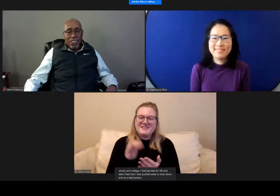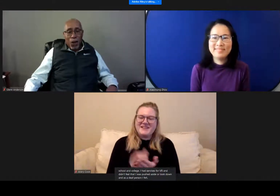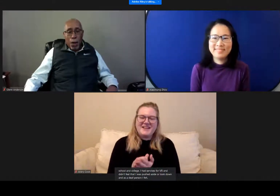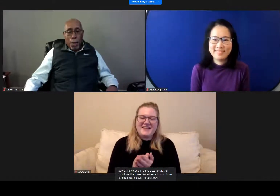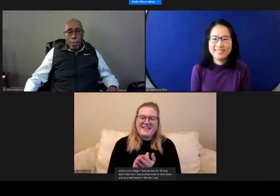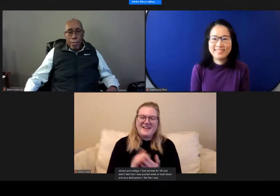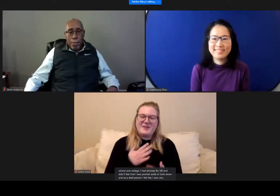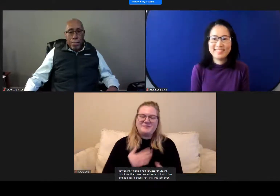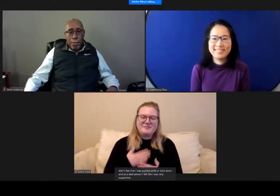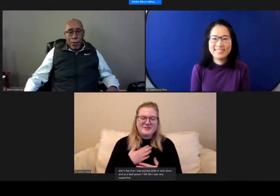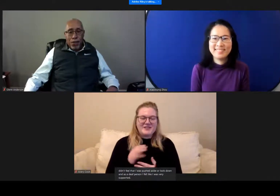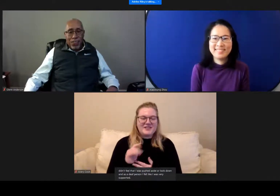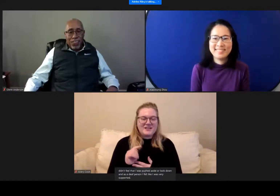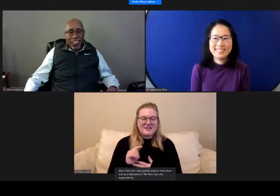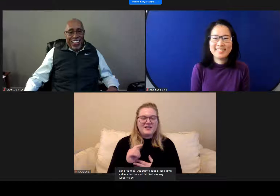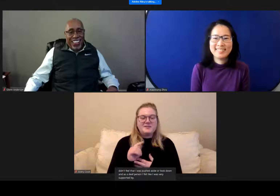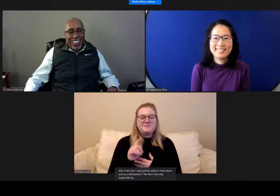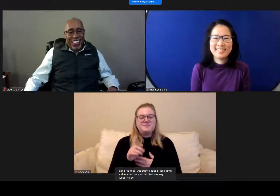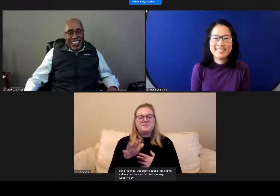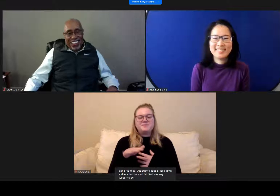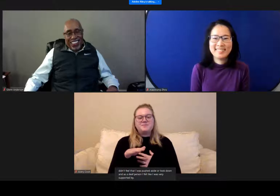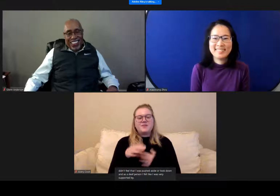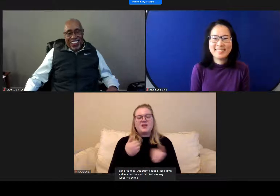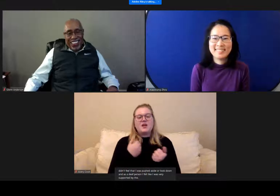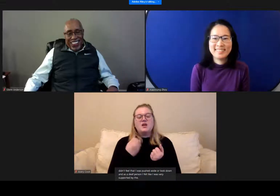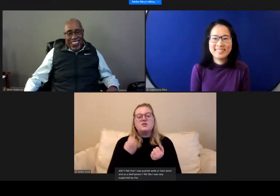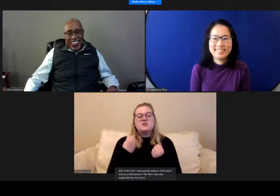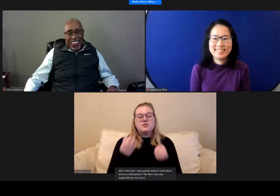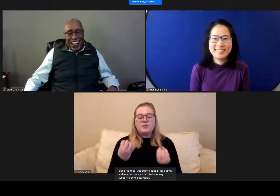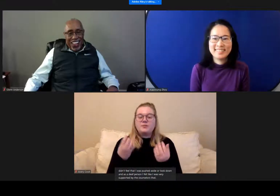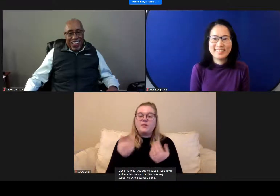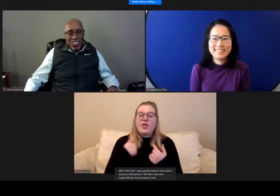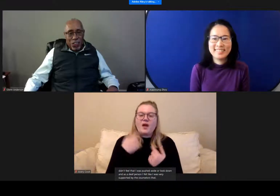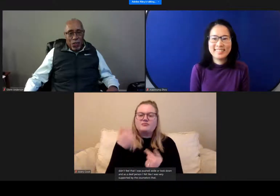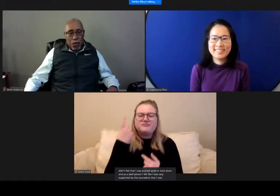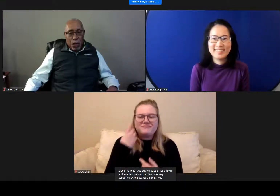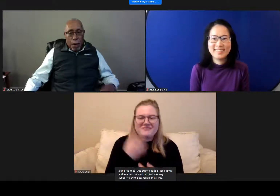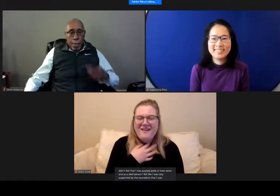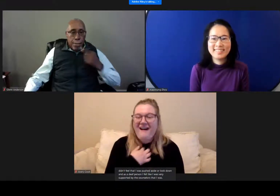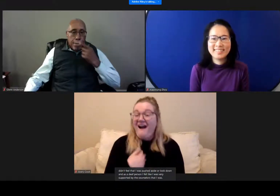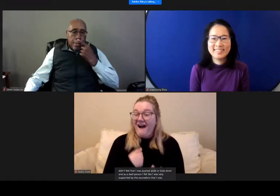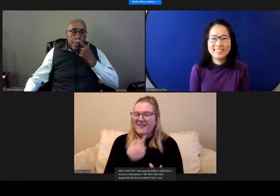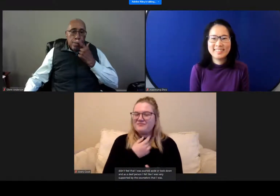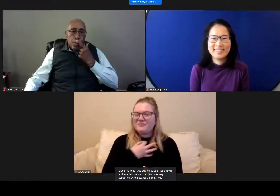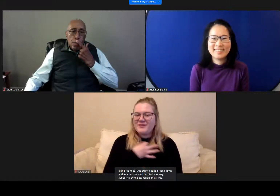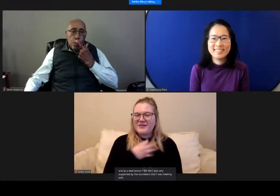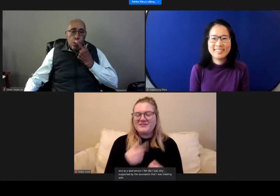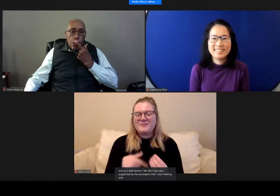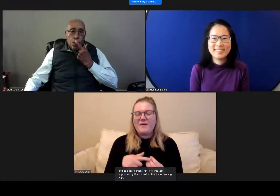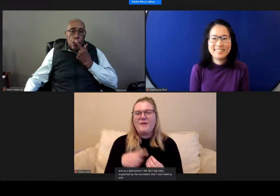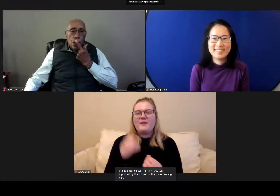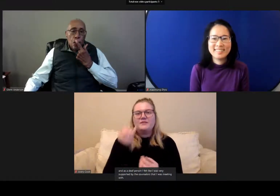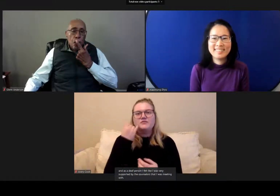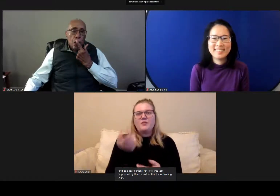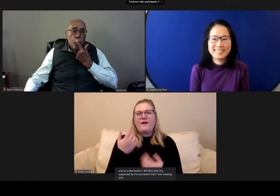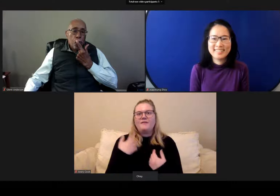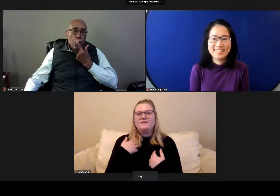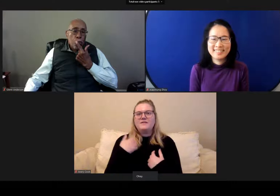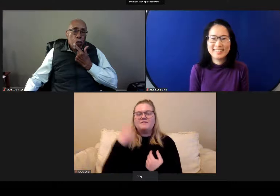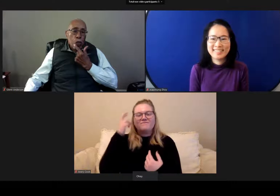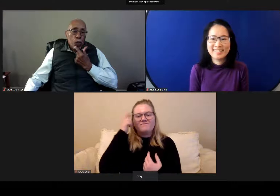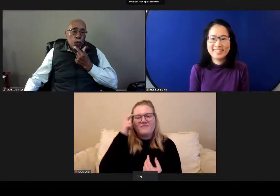I felt like I was very supported by the counselors that I was meeting with.